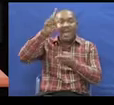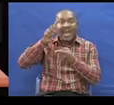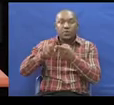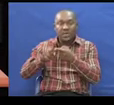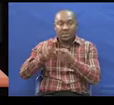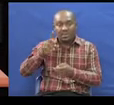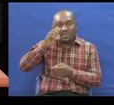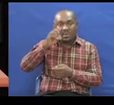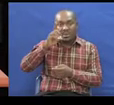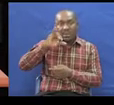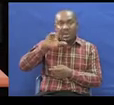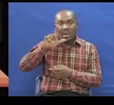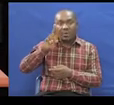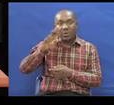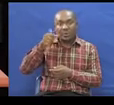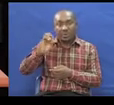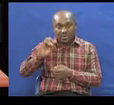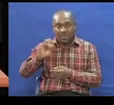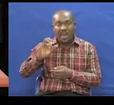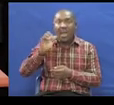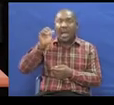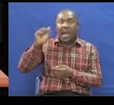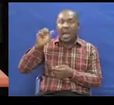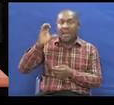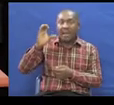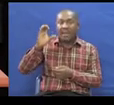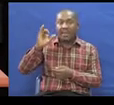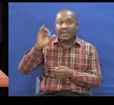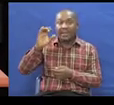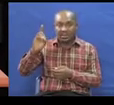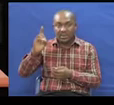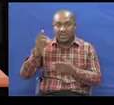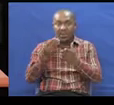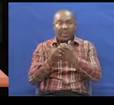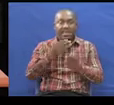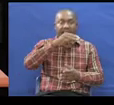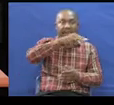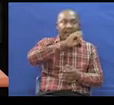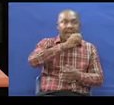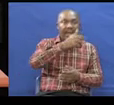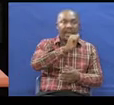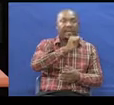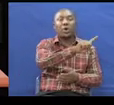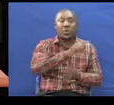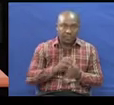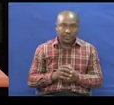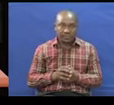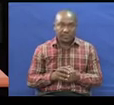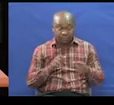metal. The reaction of dilute acid with the metal. Now let us see what happened